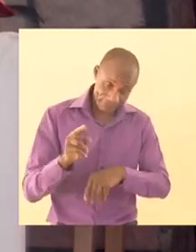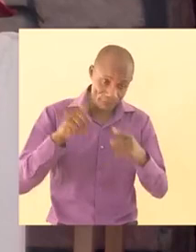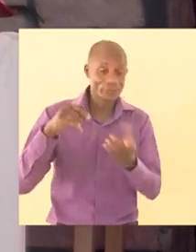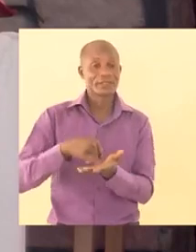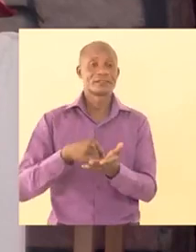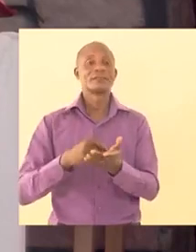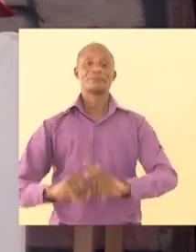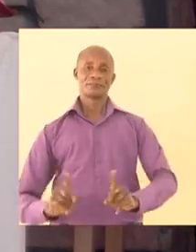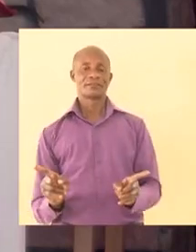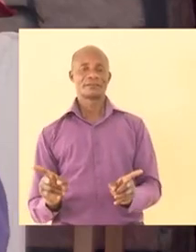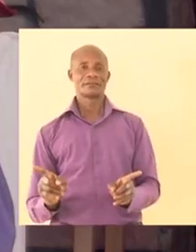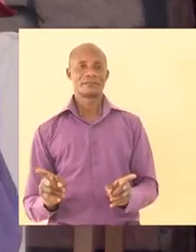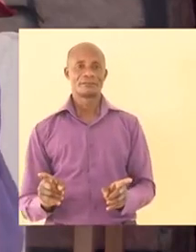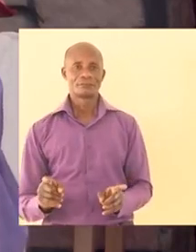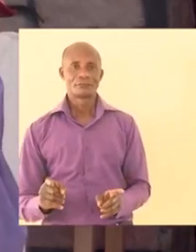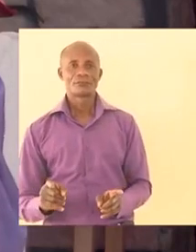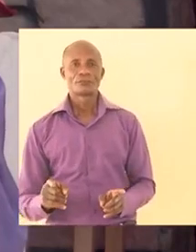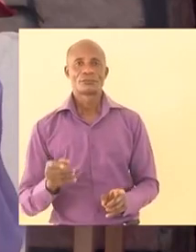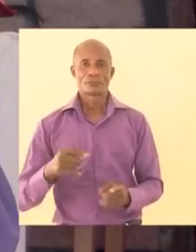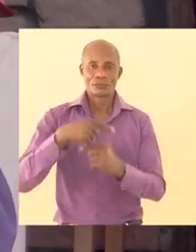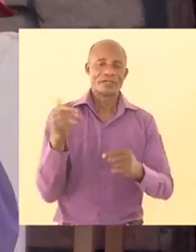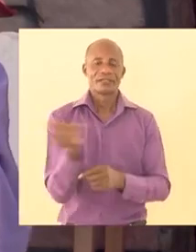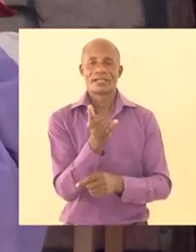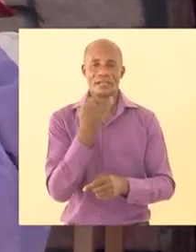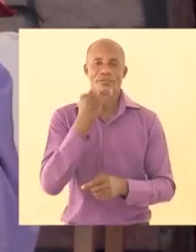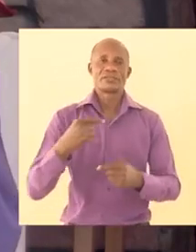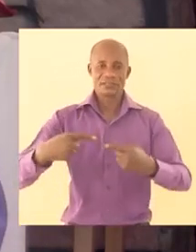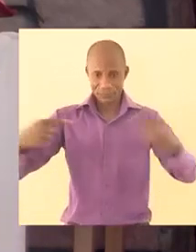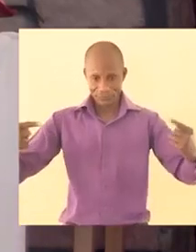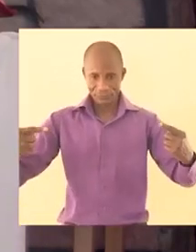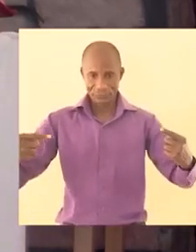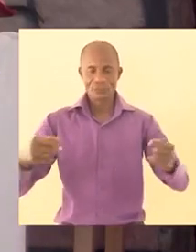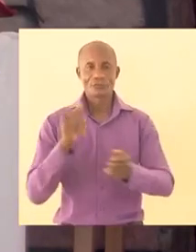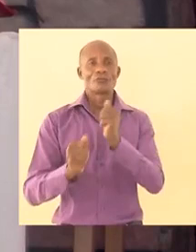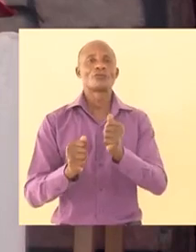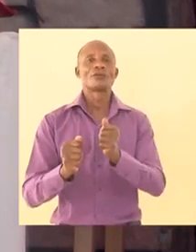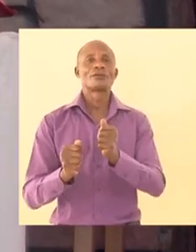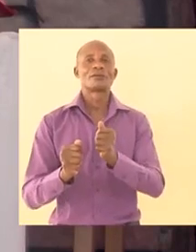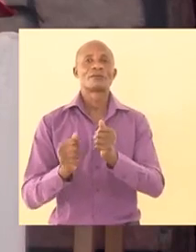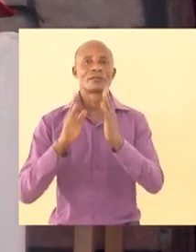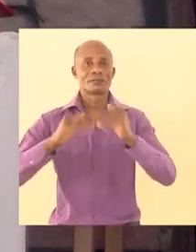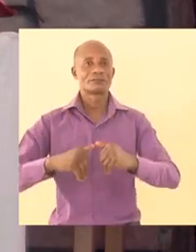Constitution, but where there is a contradiction, which one reigns? The latest one.